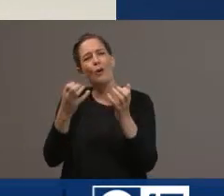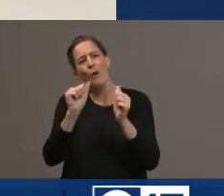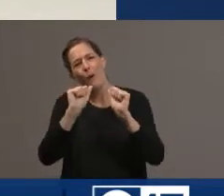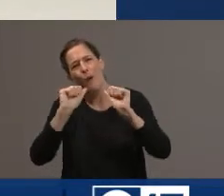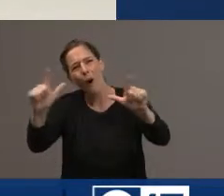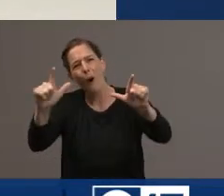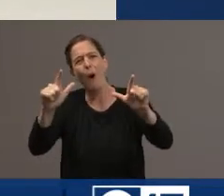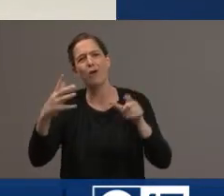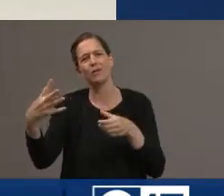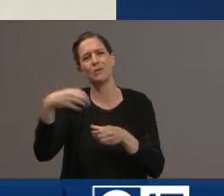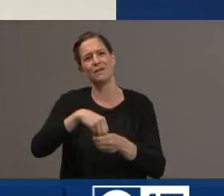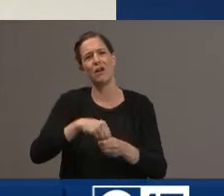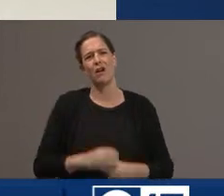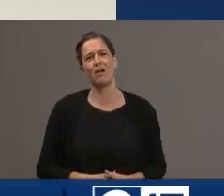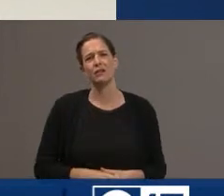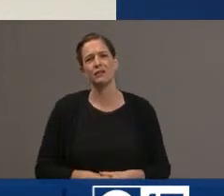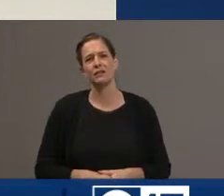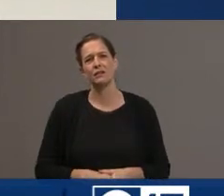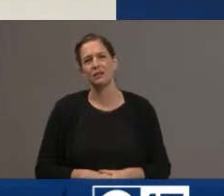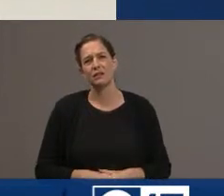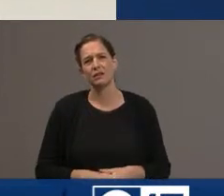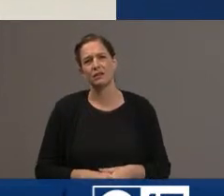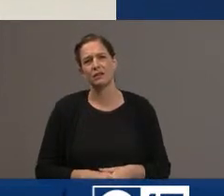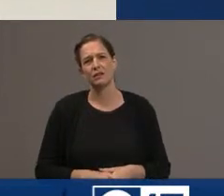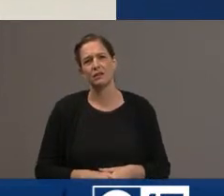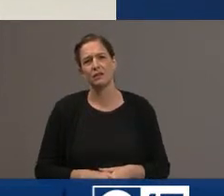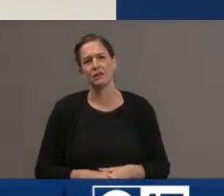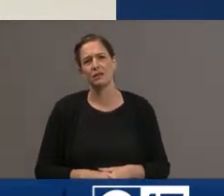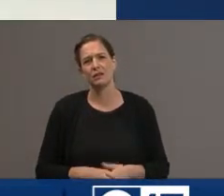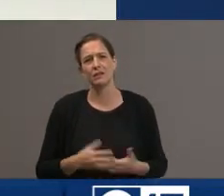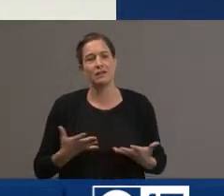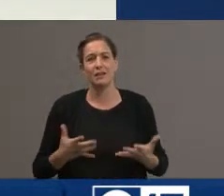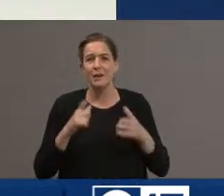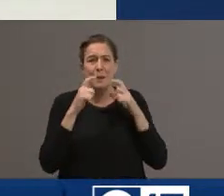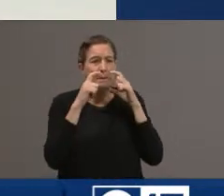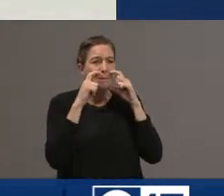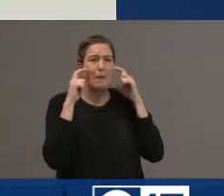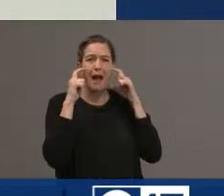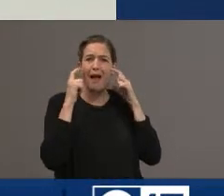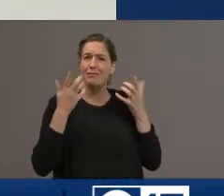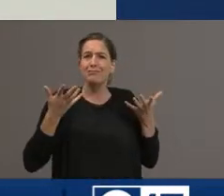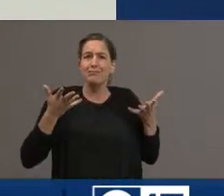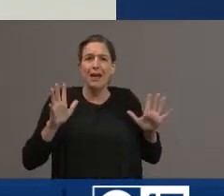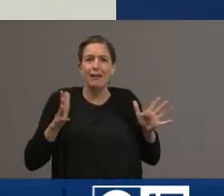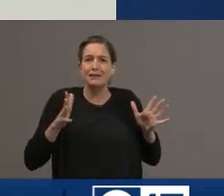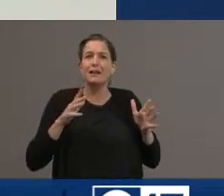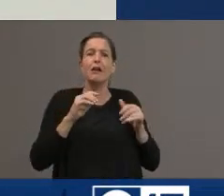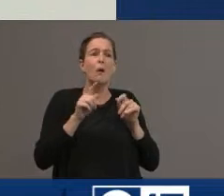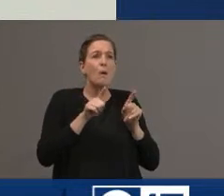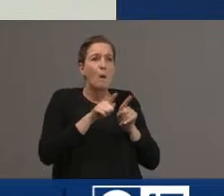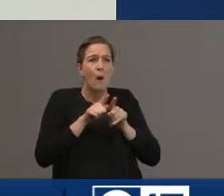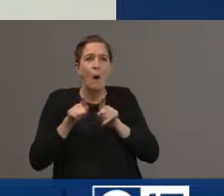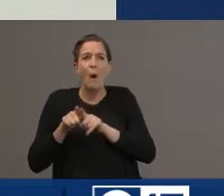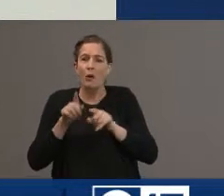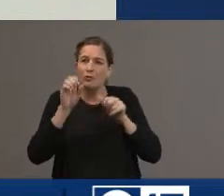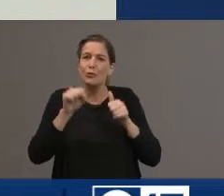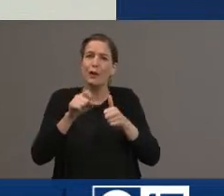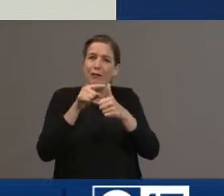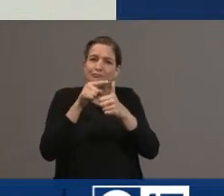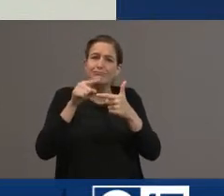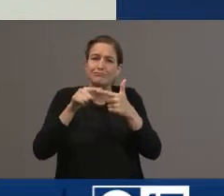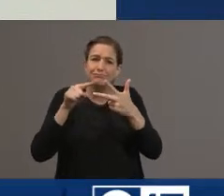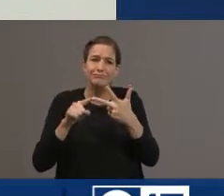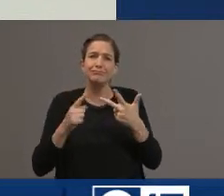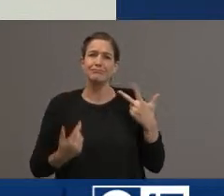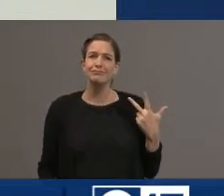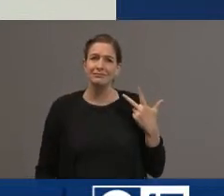There's no bigger thing you can do in addition to wearing a mask than these 3 steps. Every